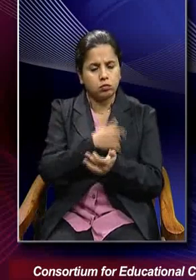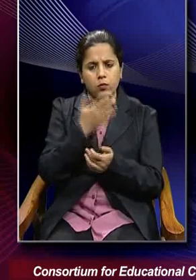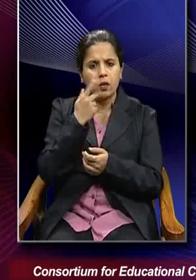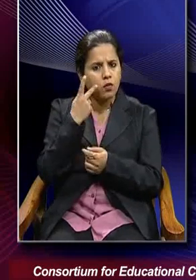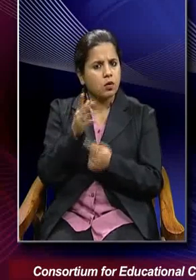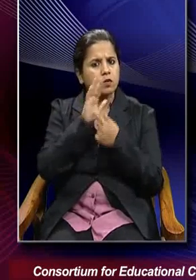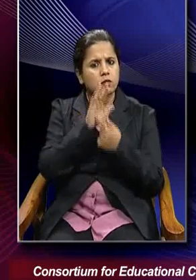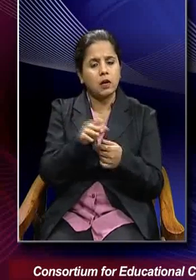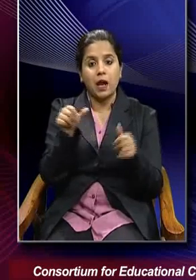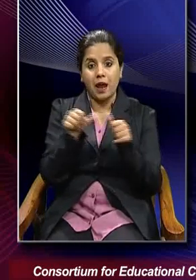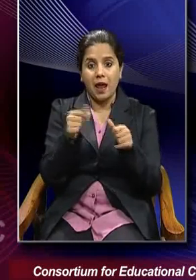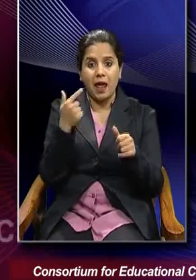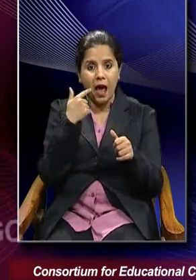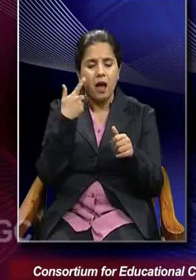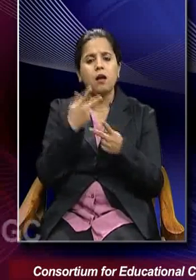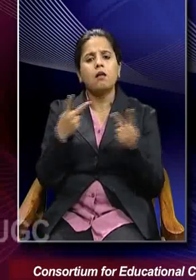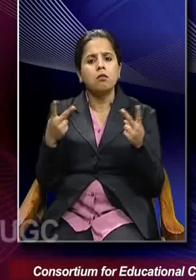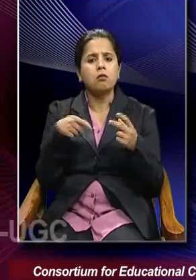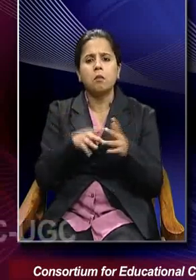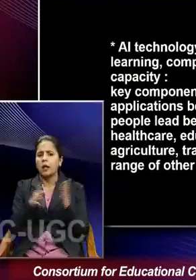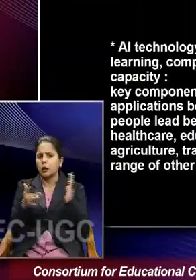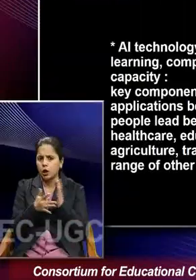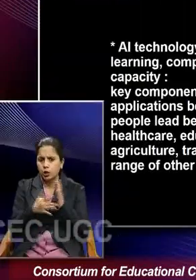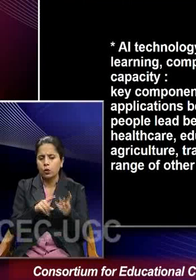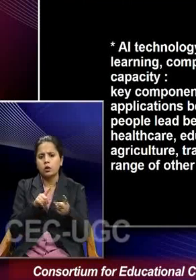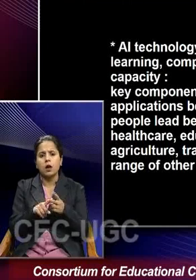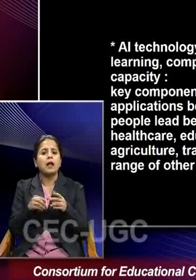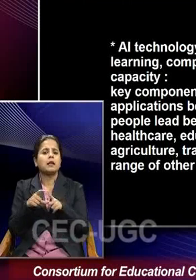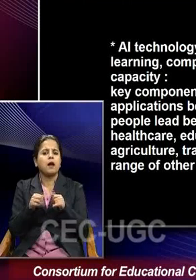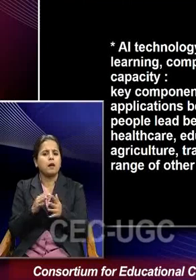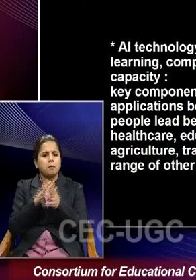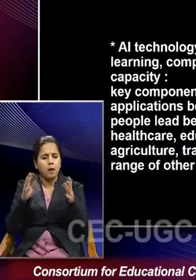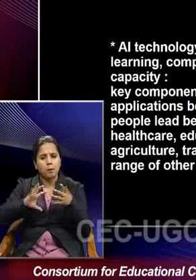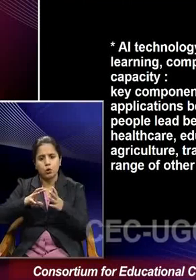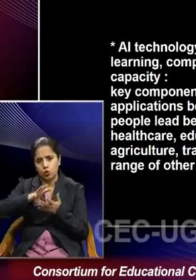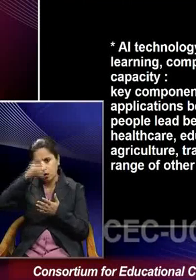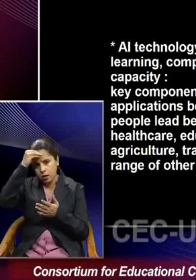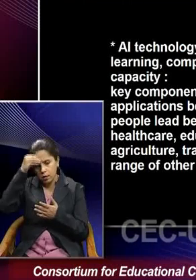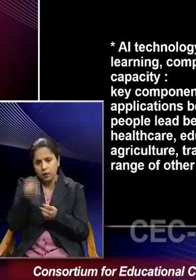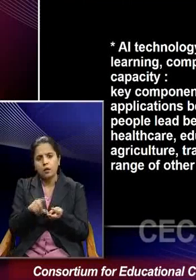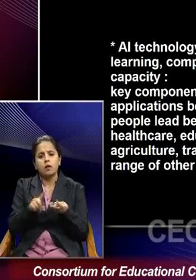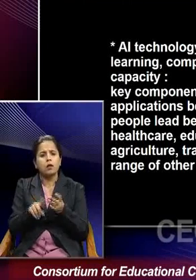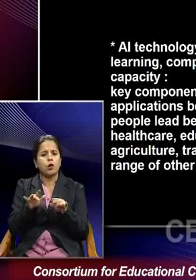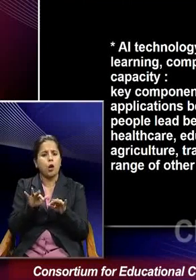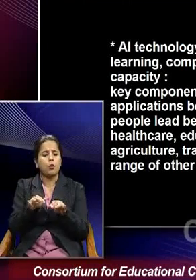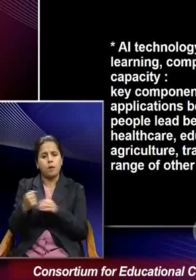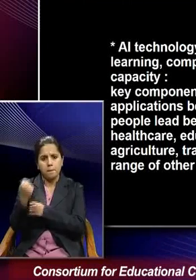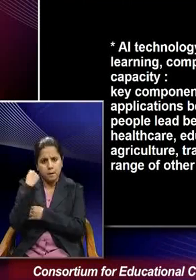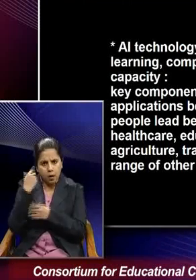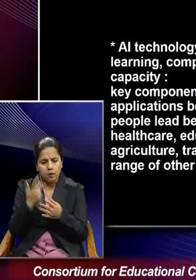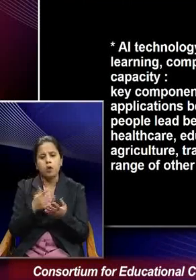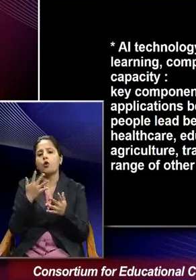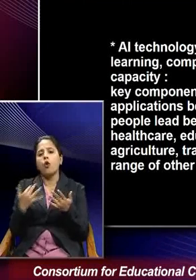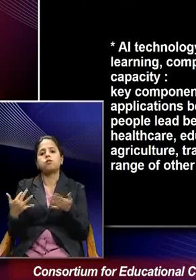that AI technology, big data, machine learning, computing power,